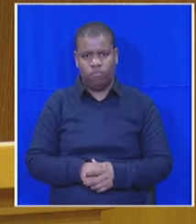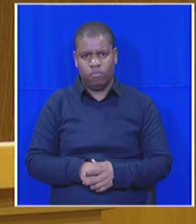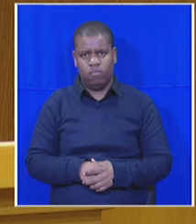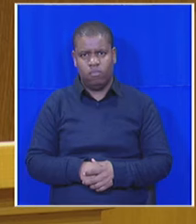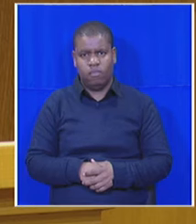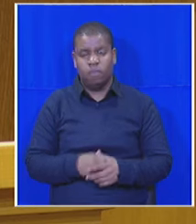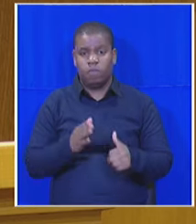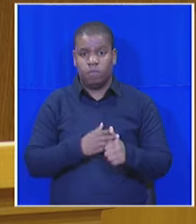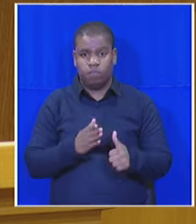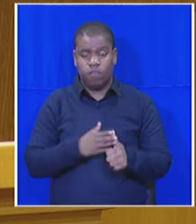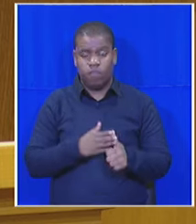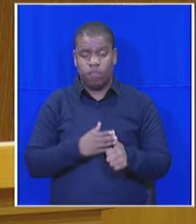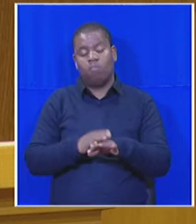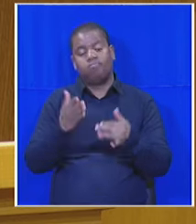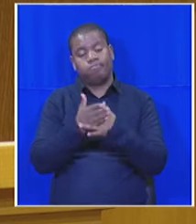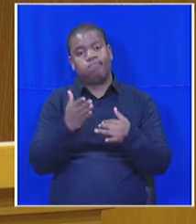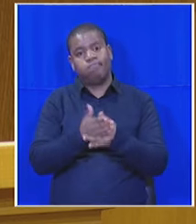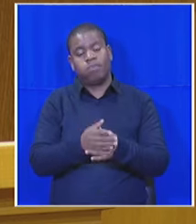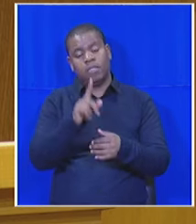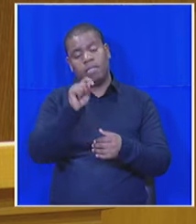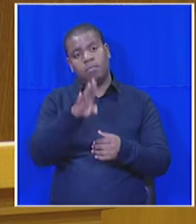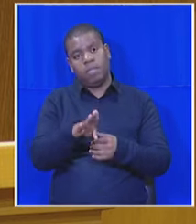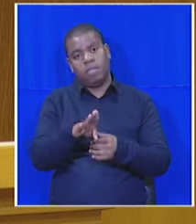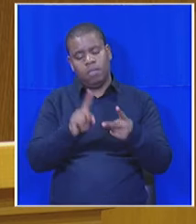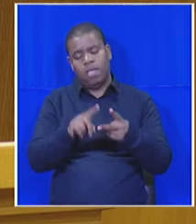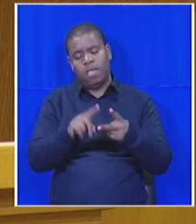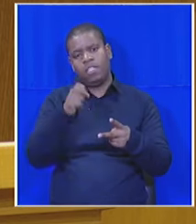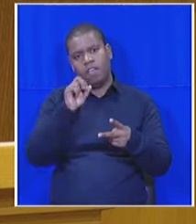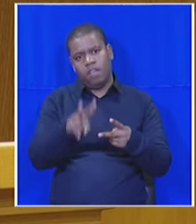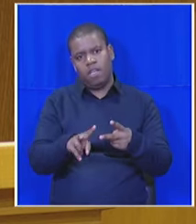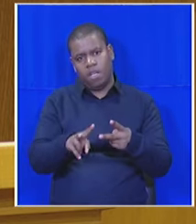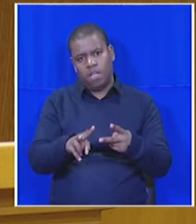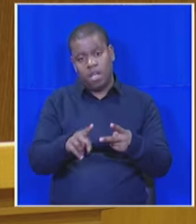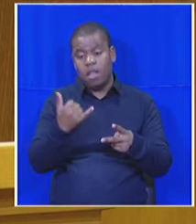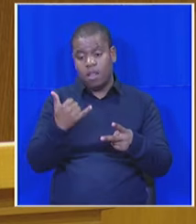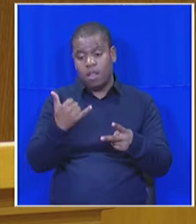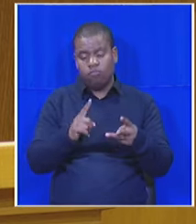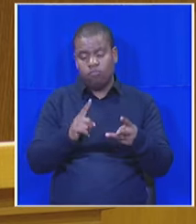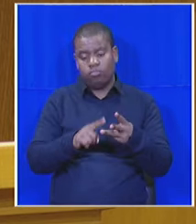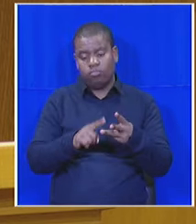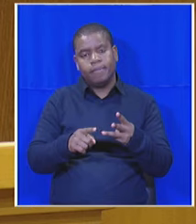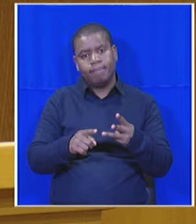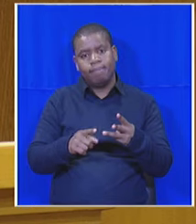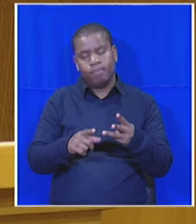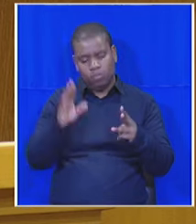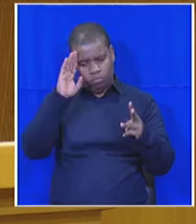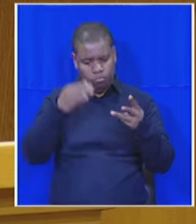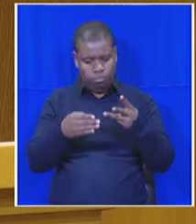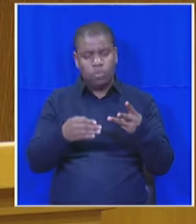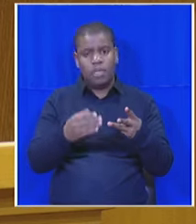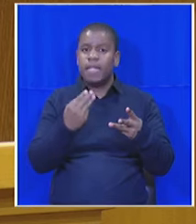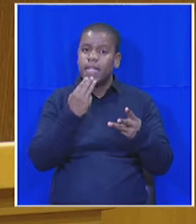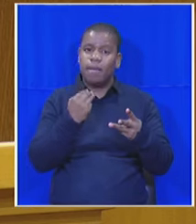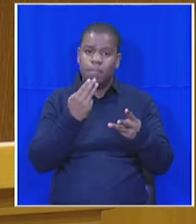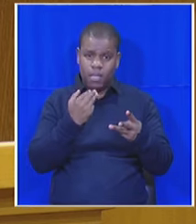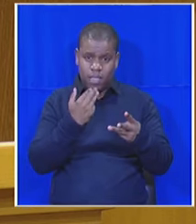Your further intervention with regards to TB, the HIV, and now the stance with respect to diabetes,